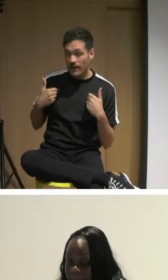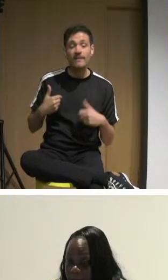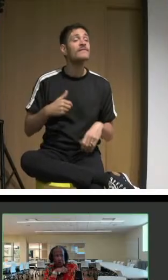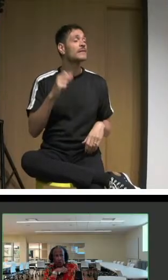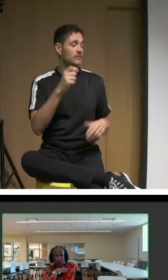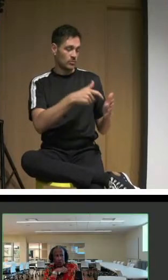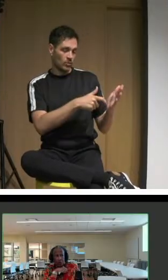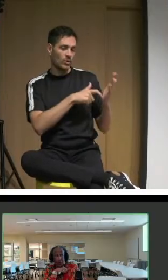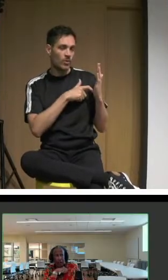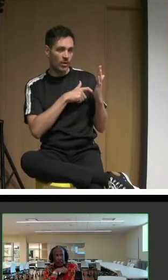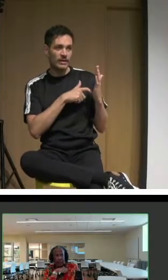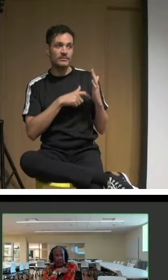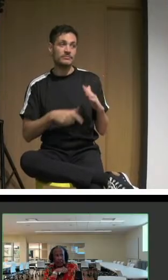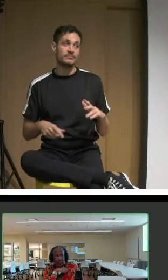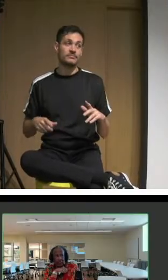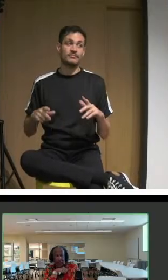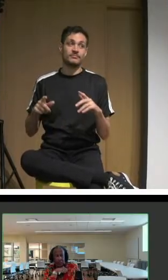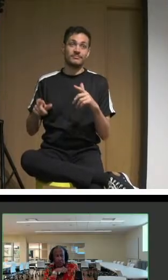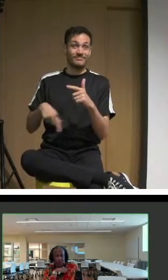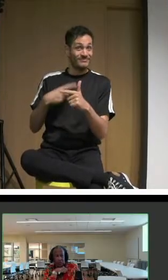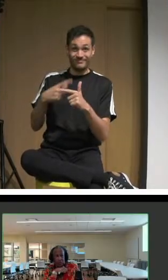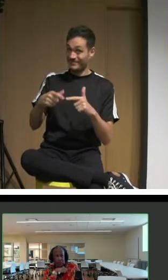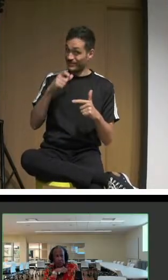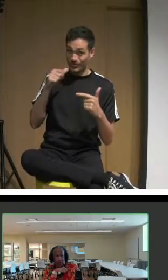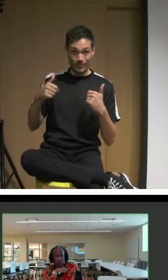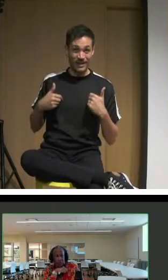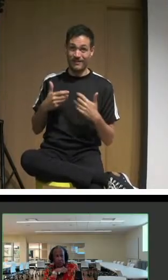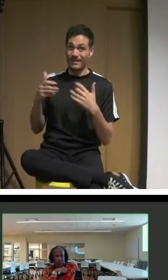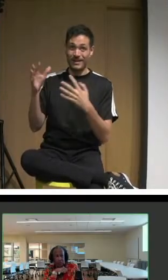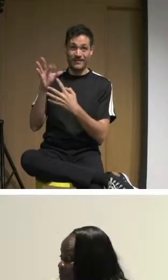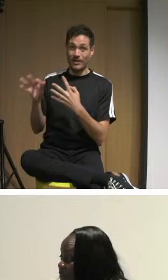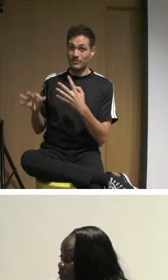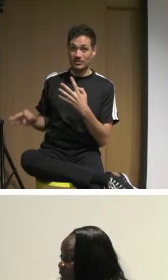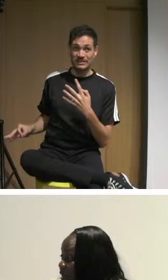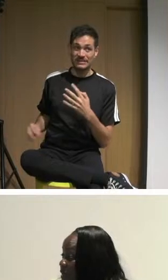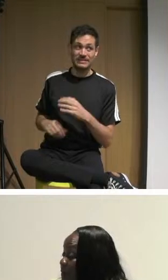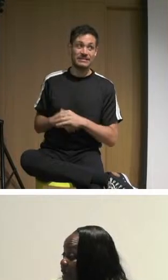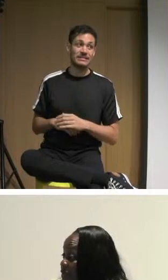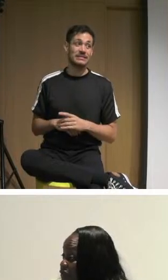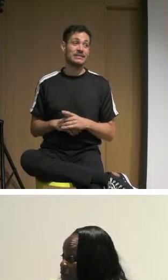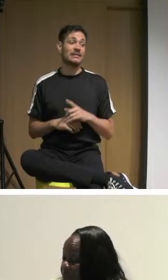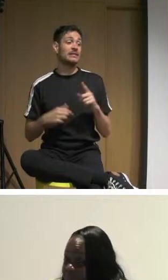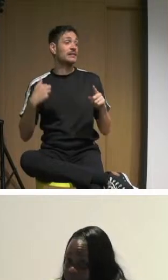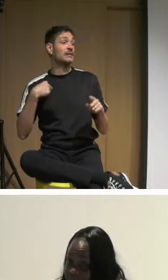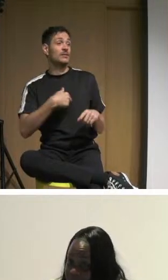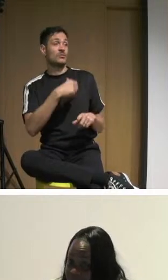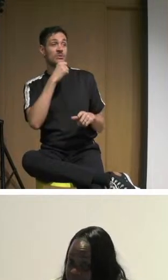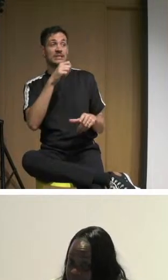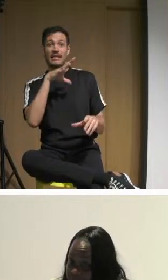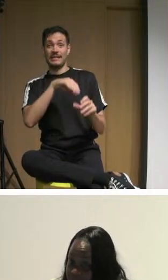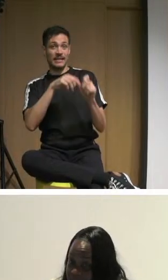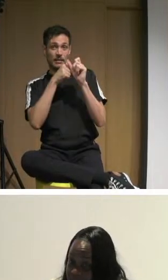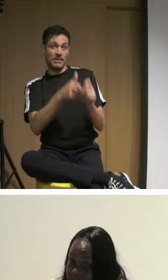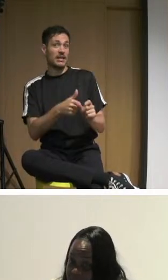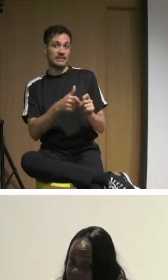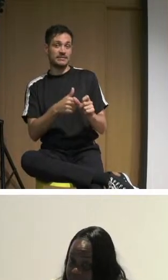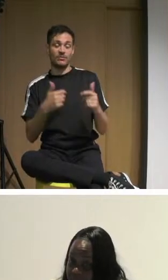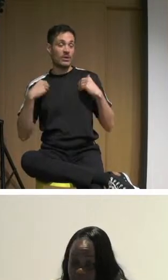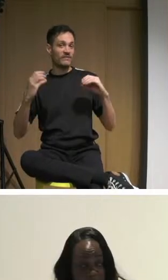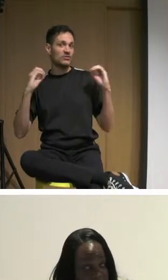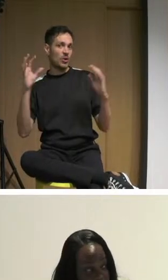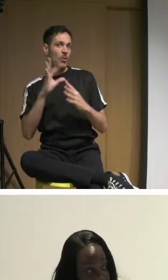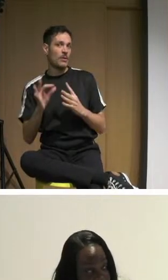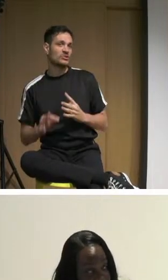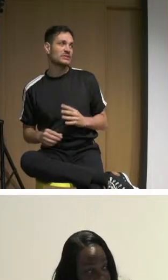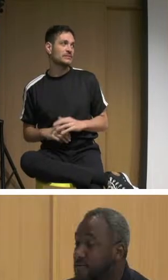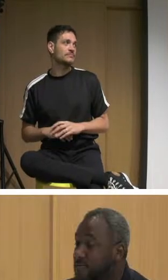then I don't know, we don't have a lot of options here. We're not in compliance. We're not in We compliance. have no options here, to be I mean, we clear.